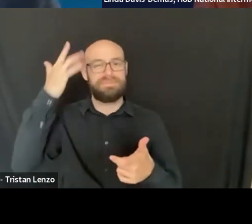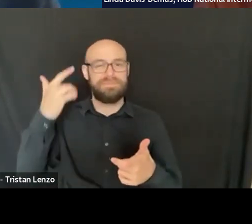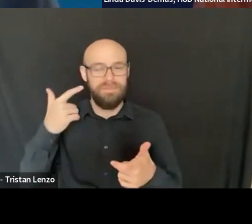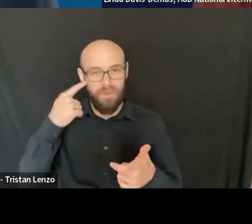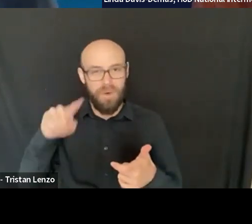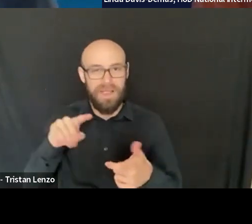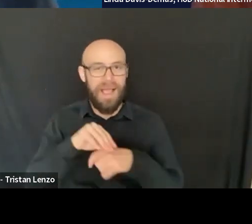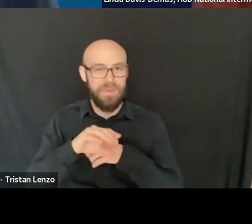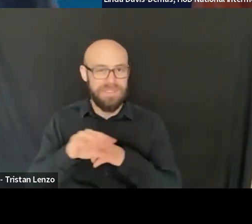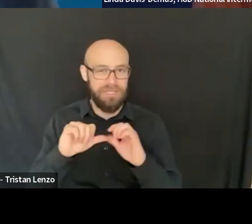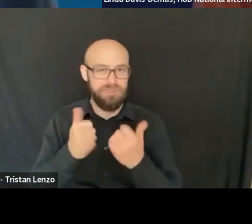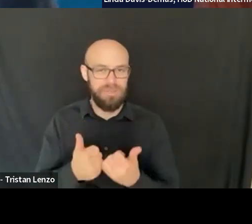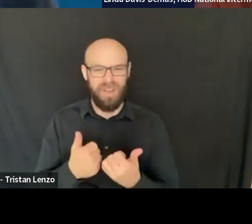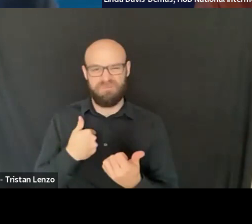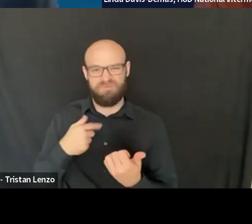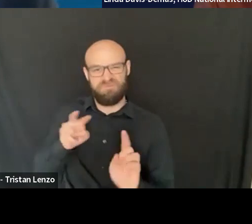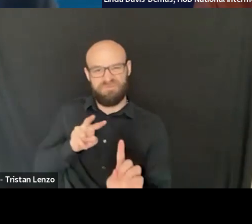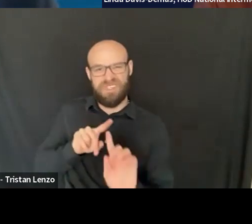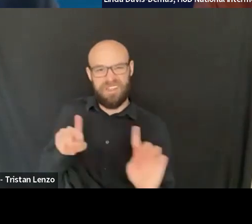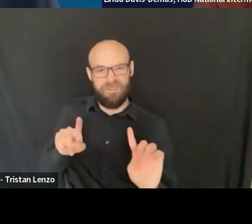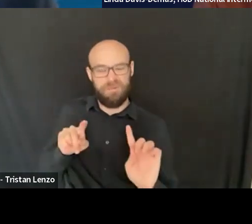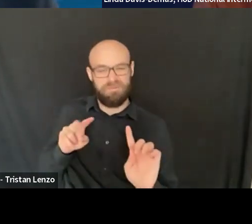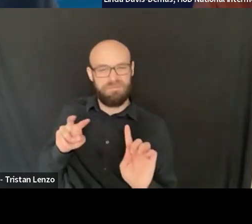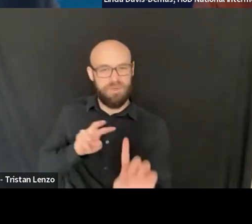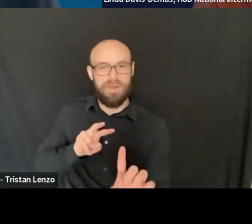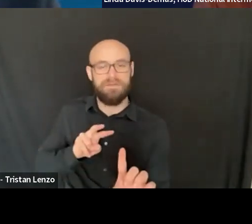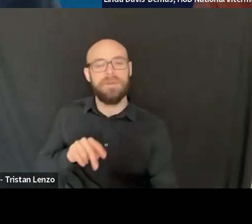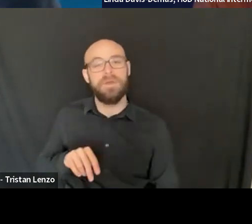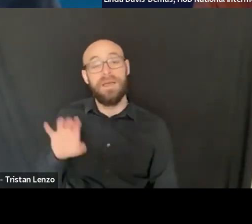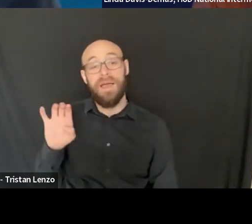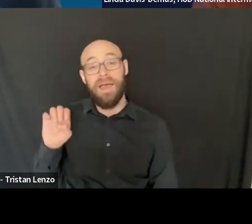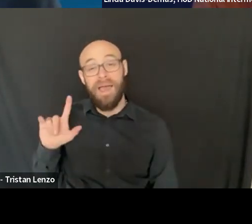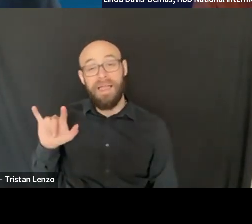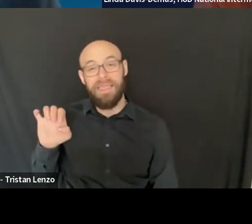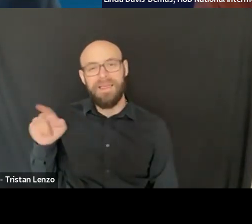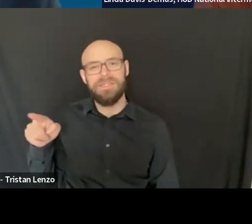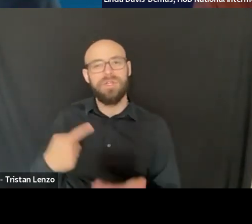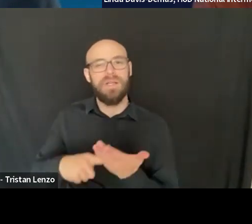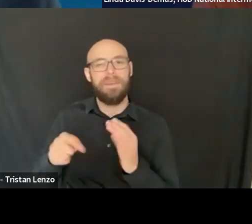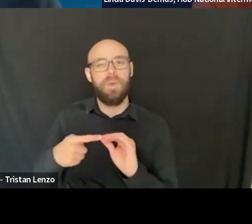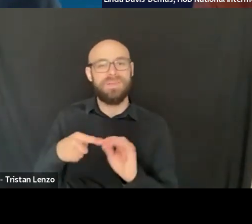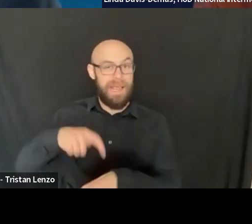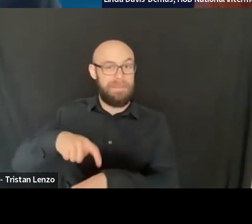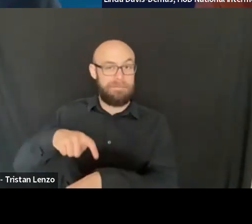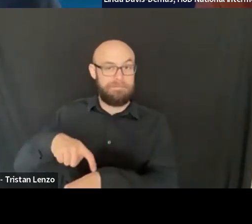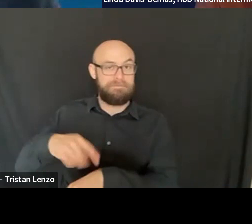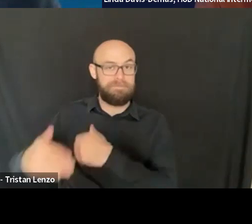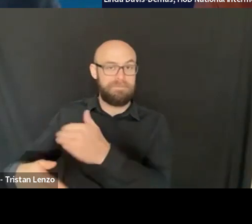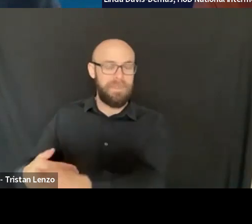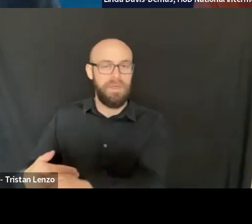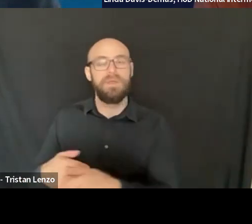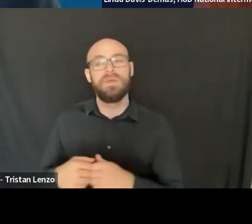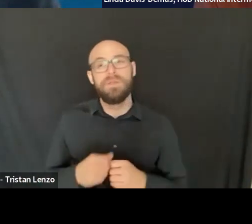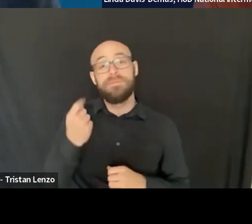perspective of it. Ellie has addressed timing. I think when we look at fee for service for other models, for